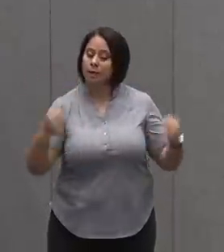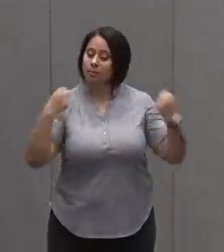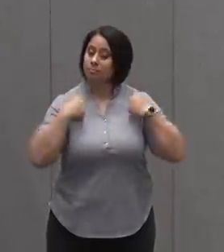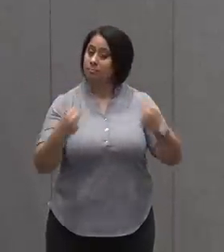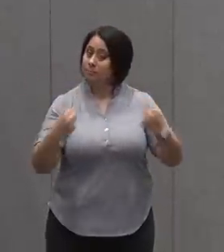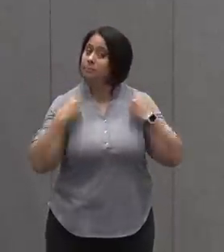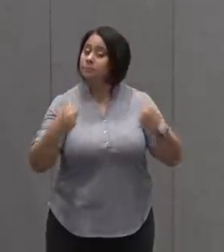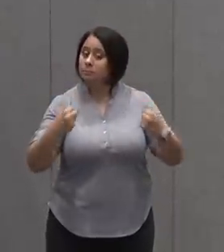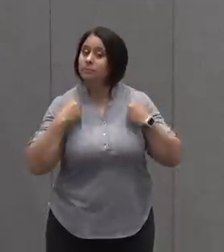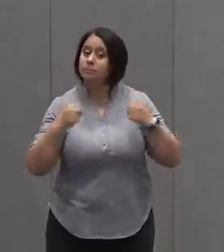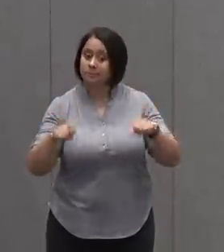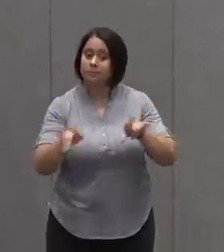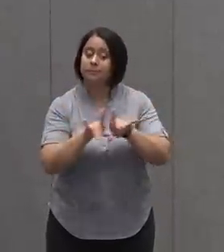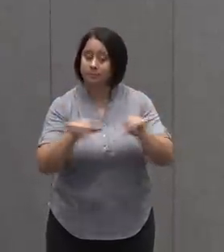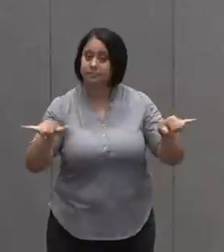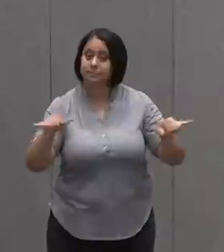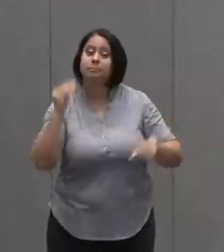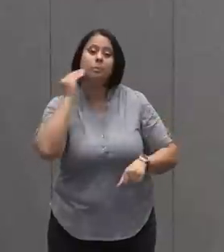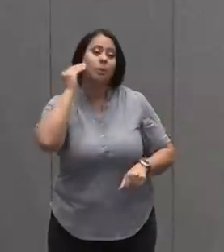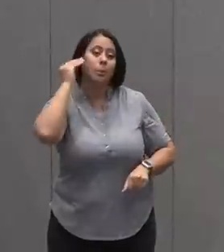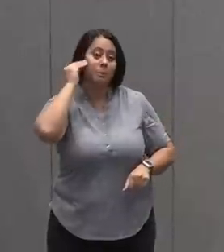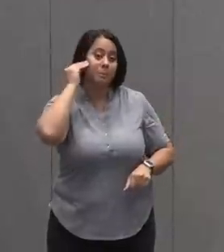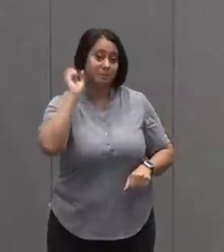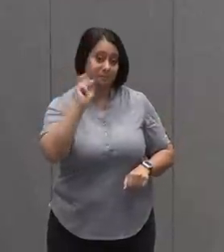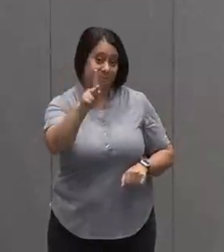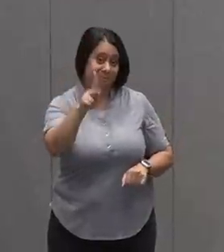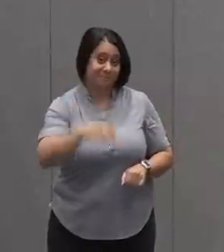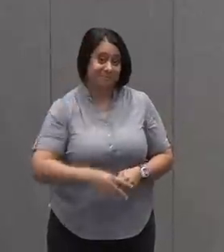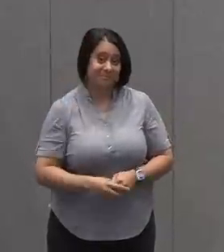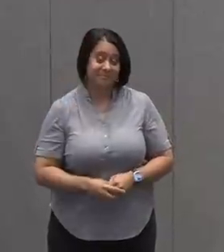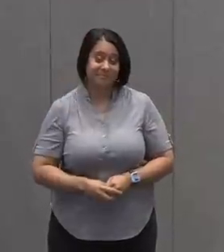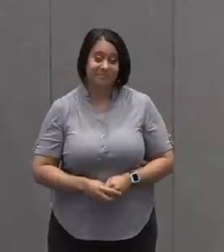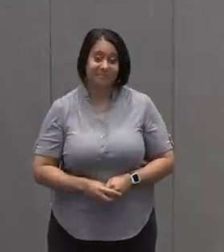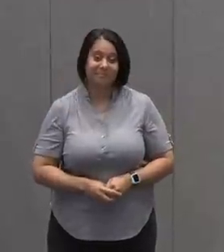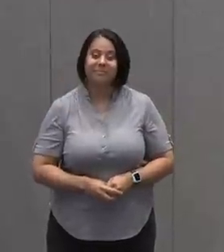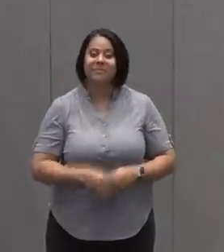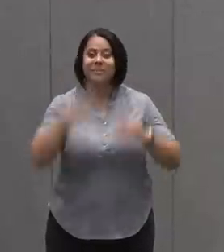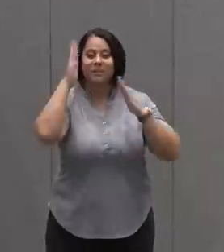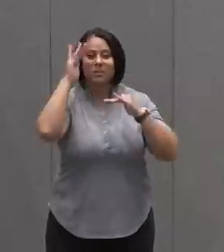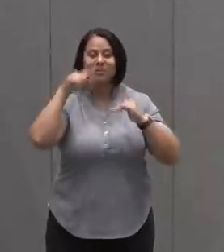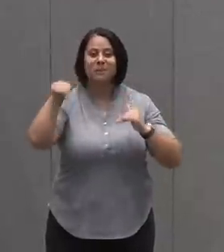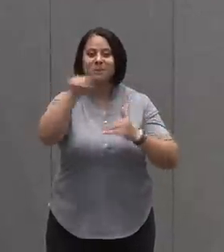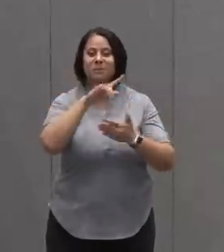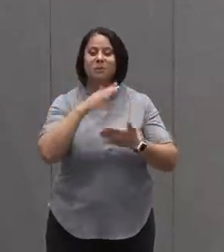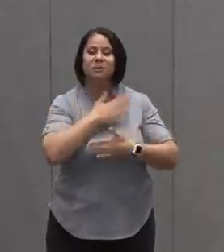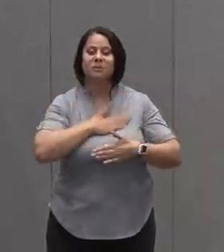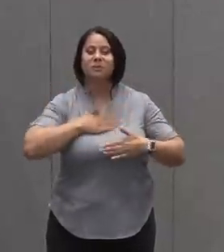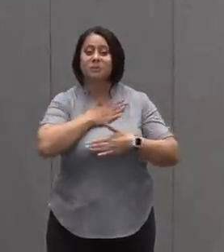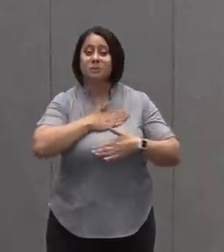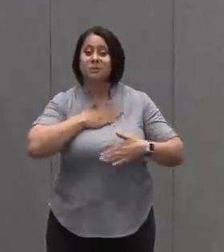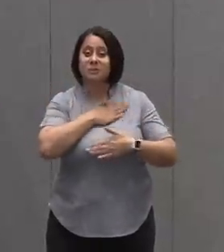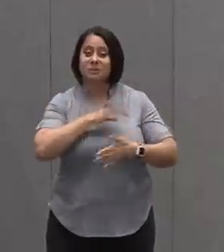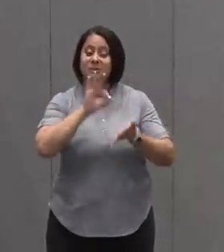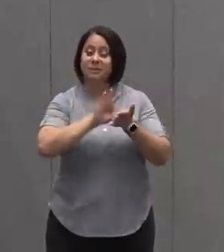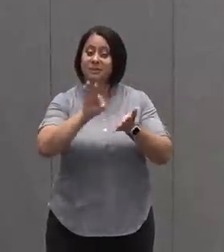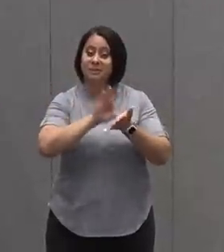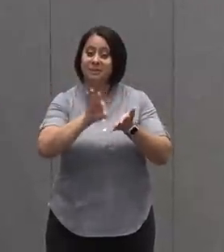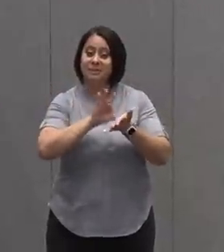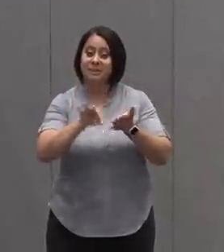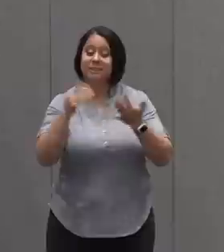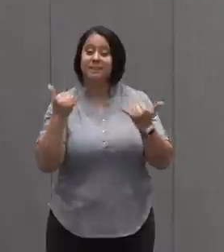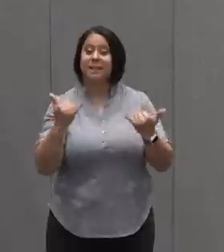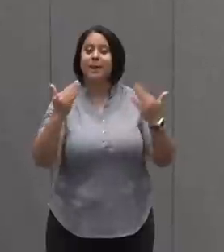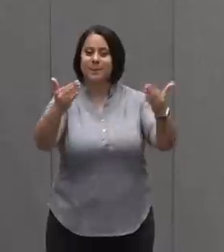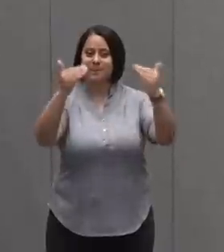do as you're doing that at home. Hopefully you've enjoyed counting those sequences and you'll be ready to go for our next